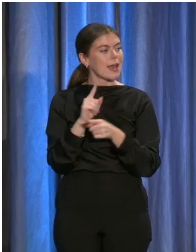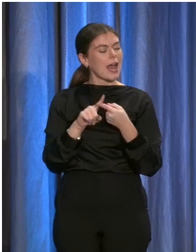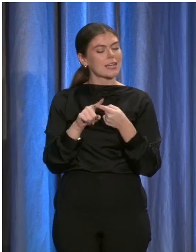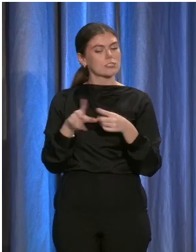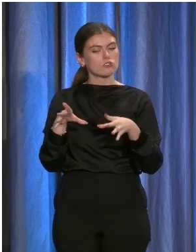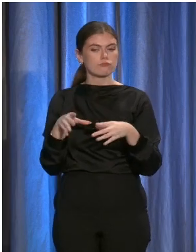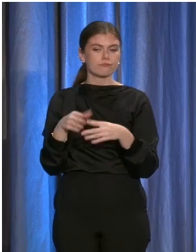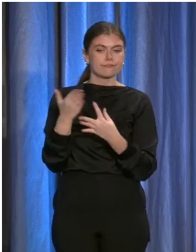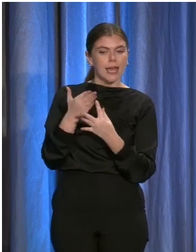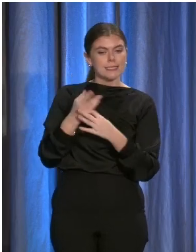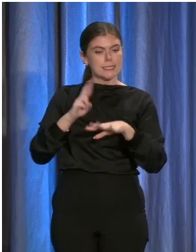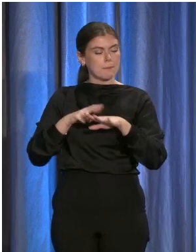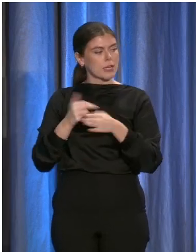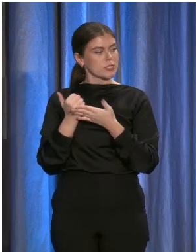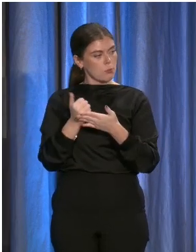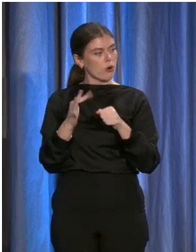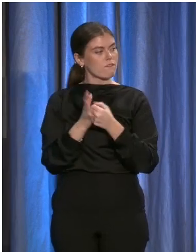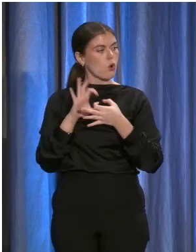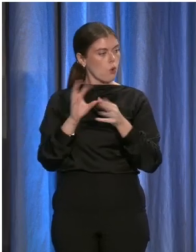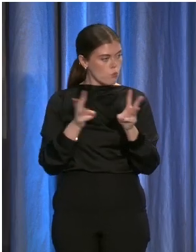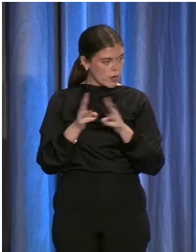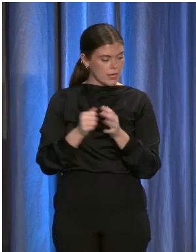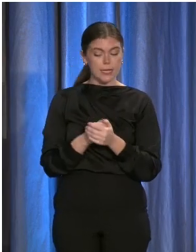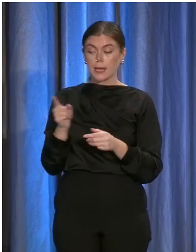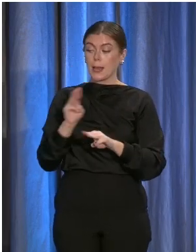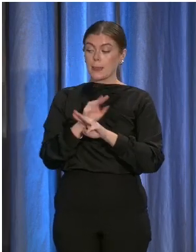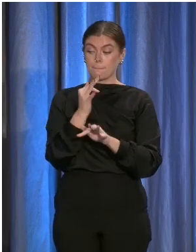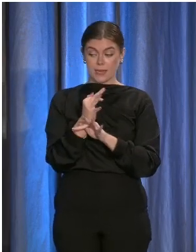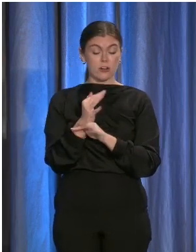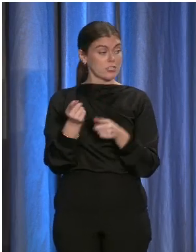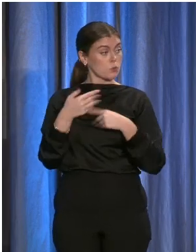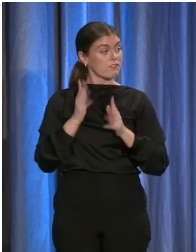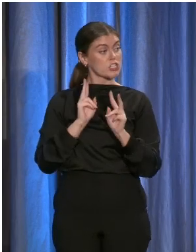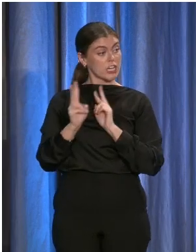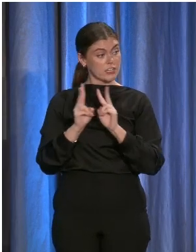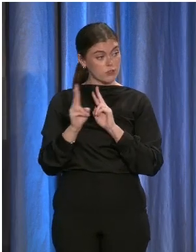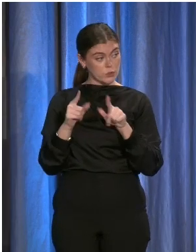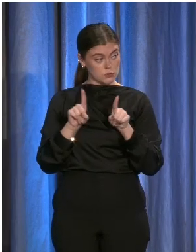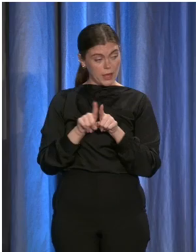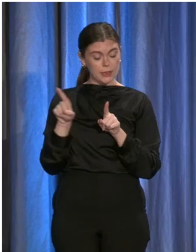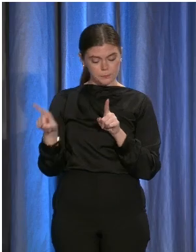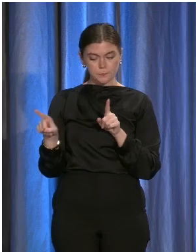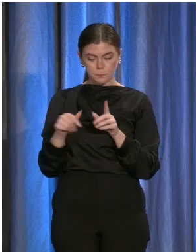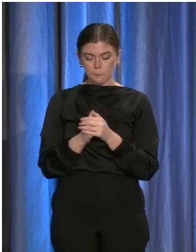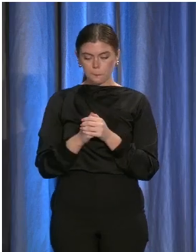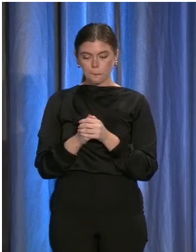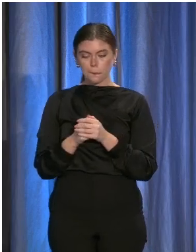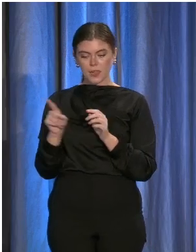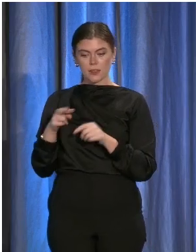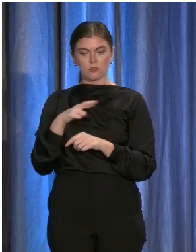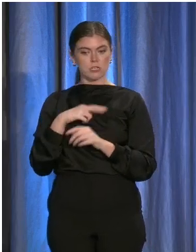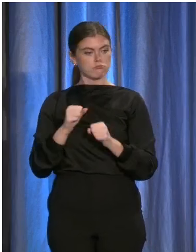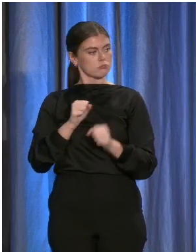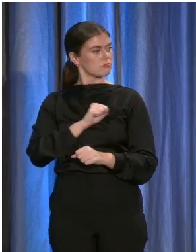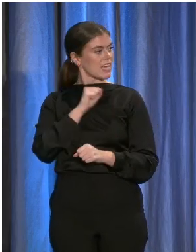with homework. The parent who was interviewed as part of this case study was very